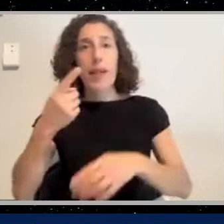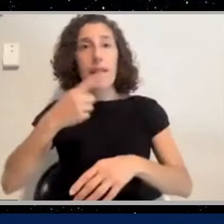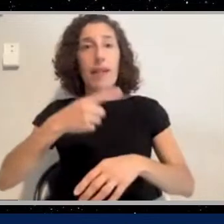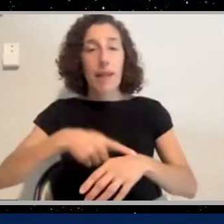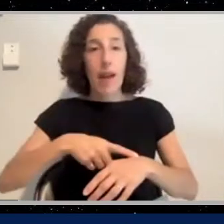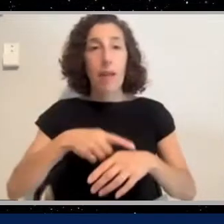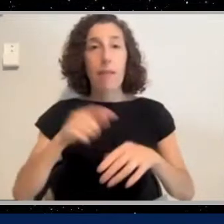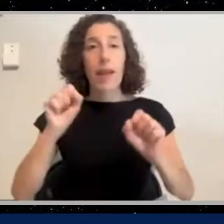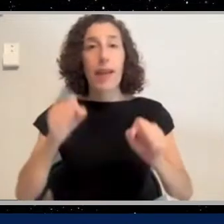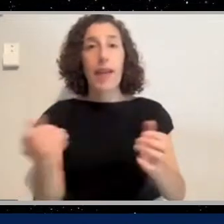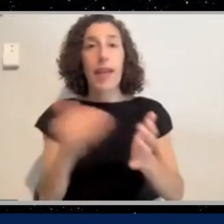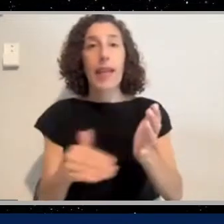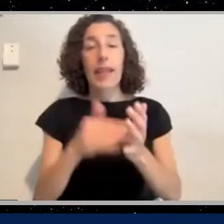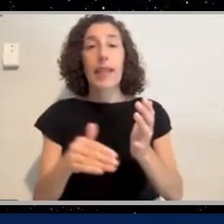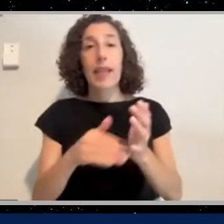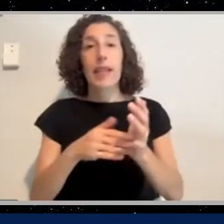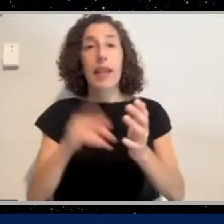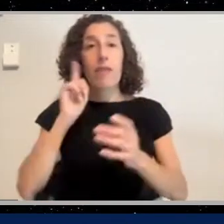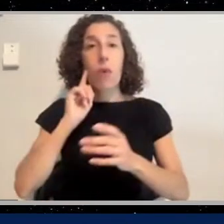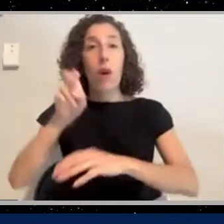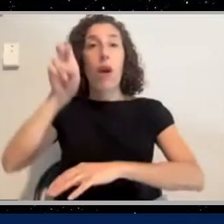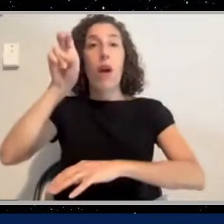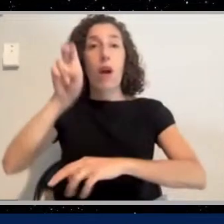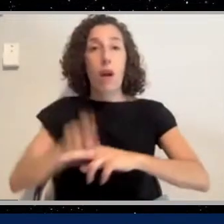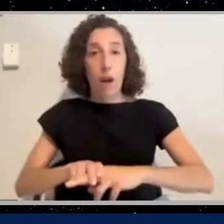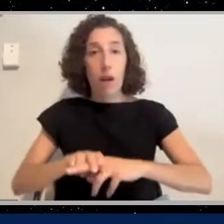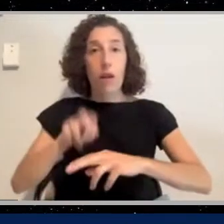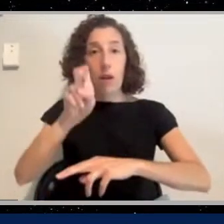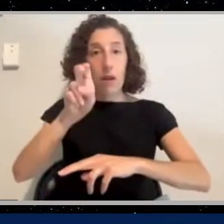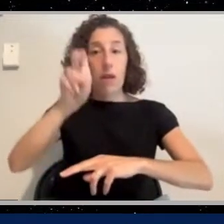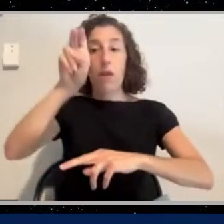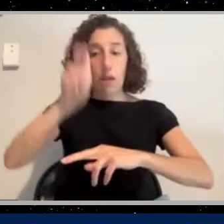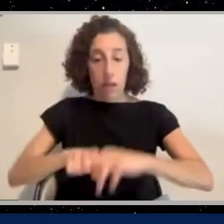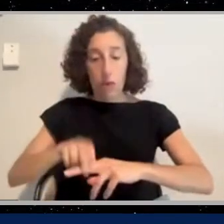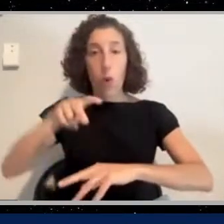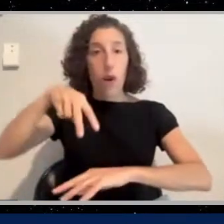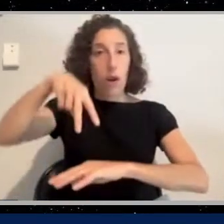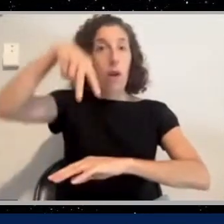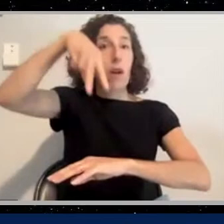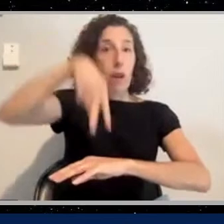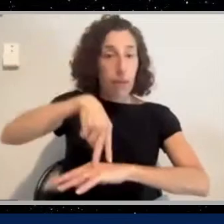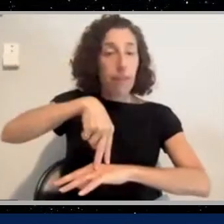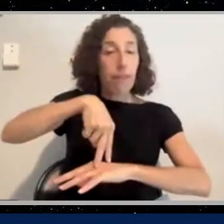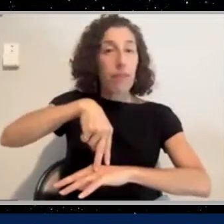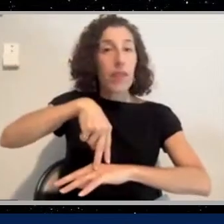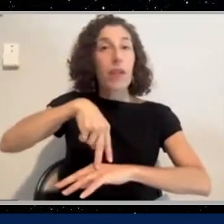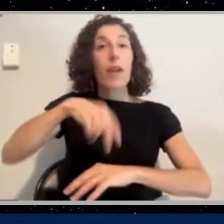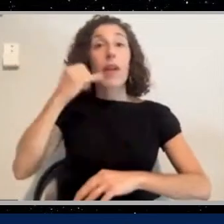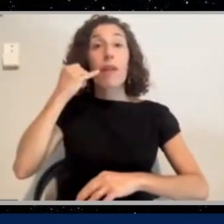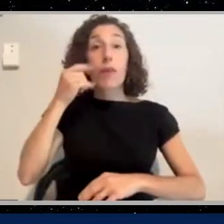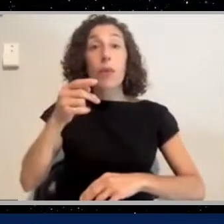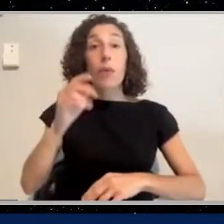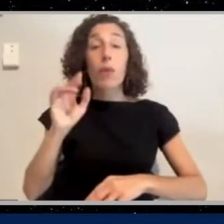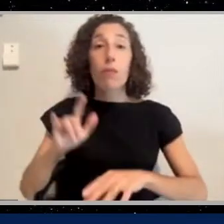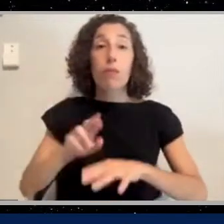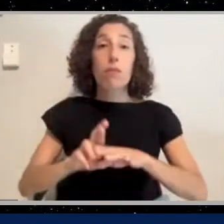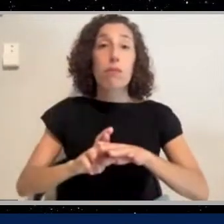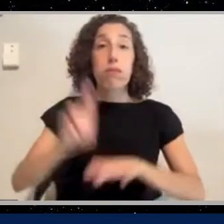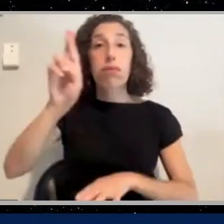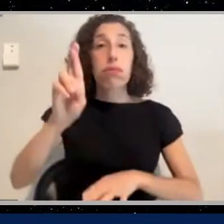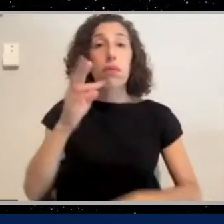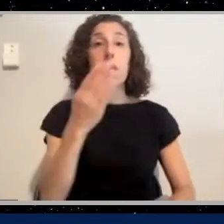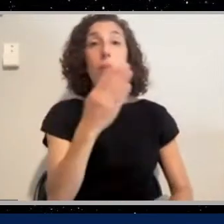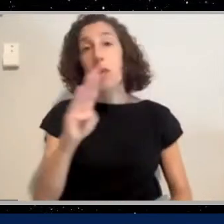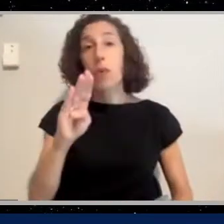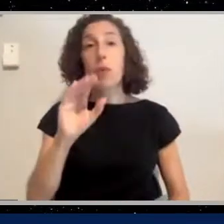seat, say for reentry. I mean, if you think of the Blue Origin flights, you're weightless for 2 or 3 minutes. So it's great, but you got to make sure you can get